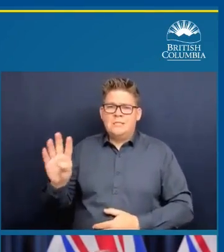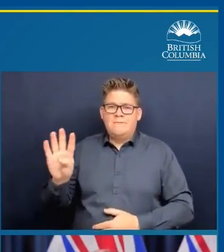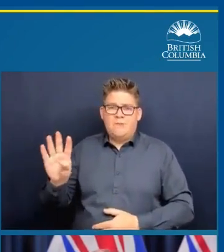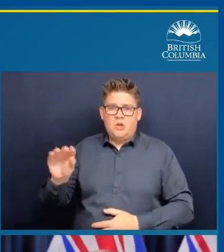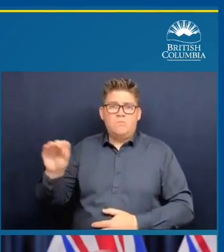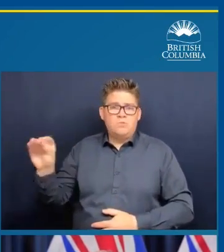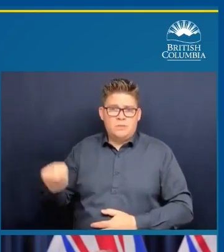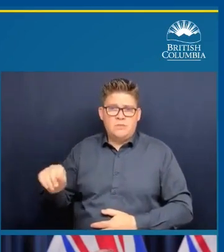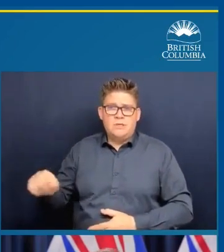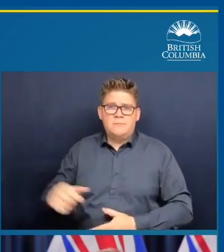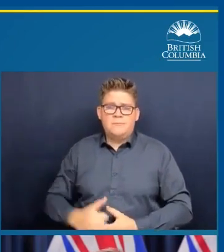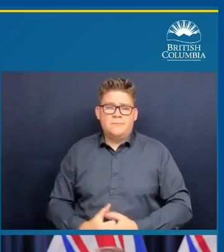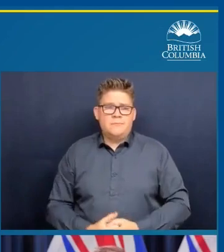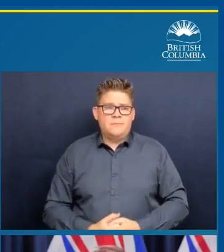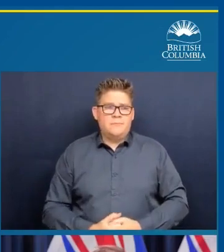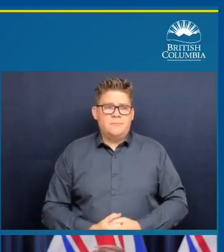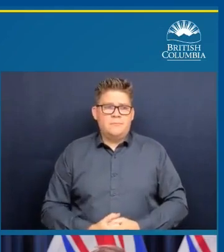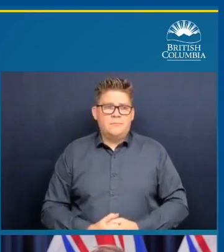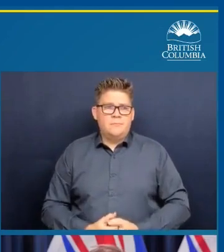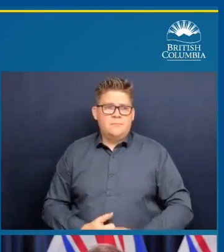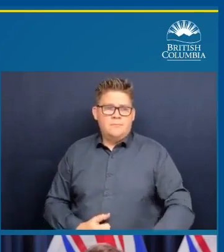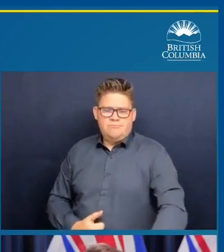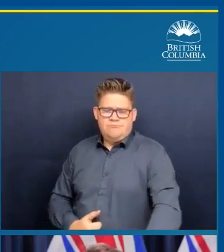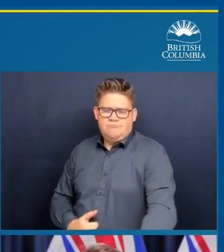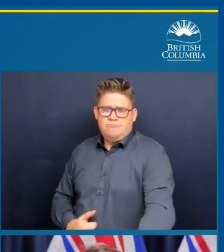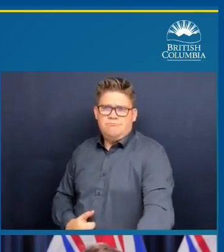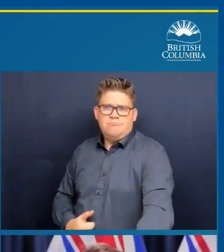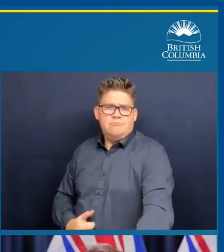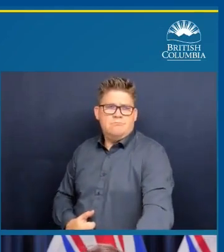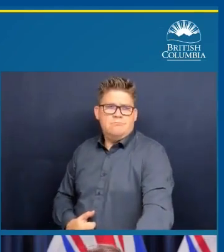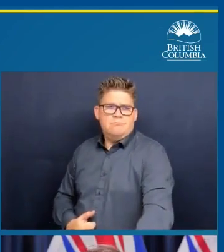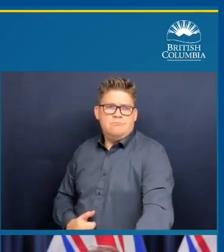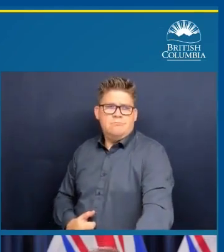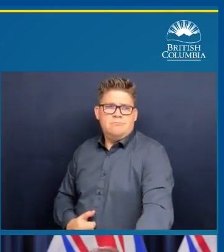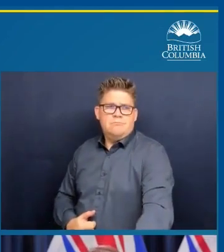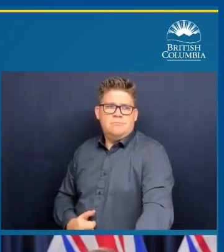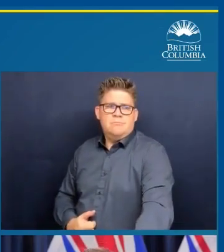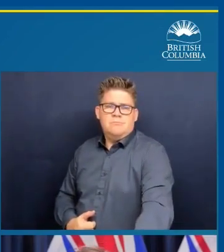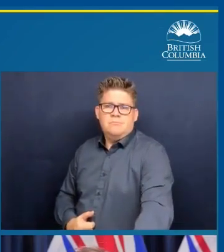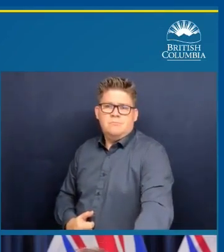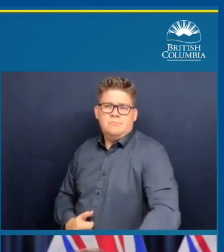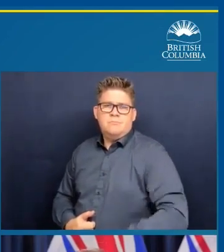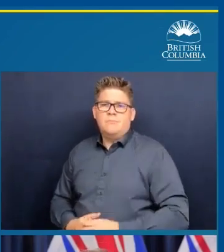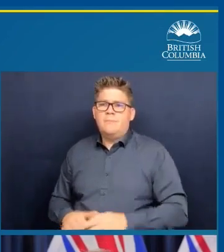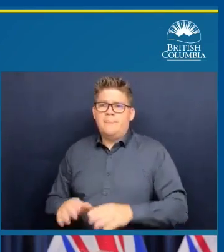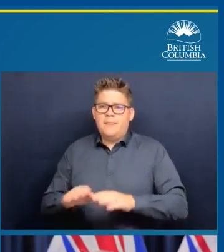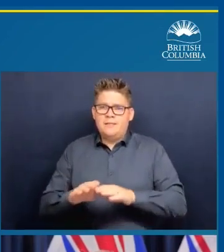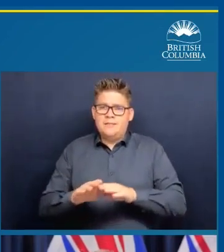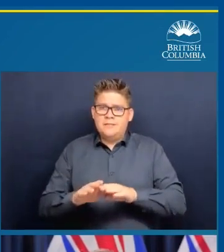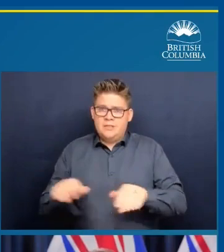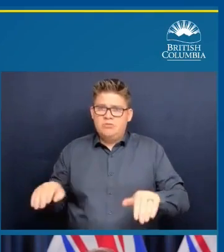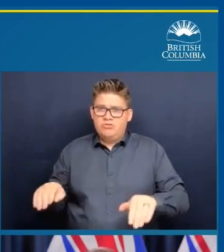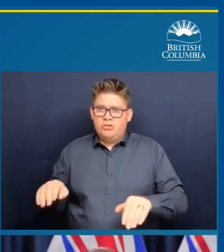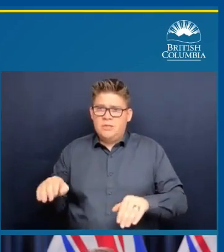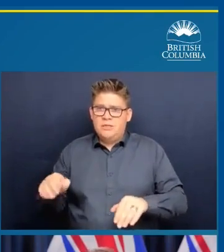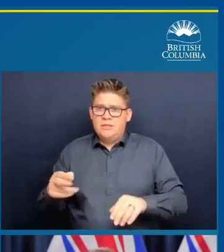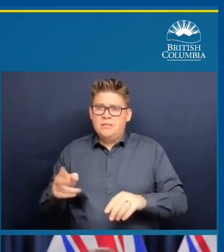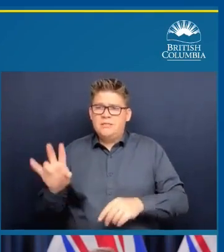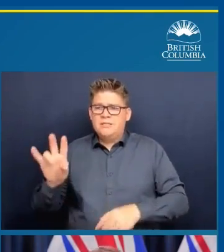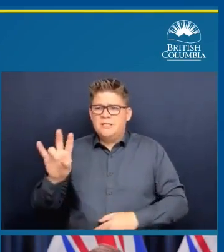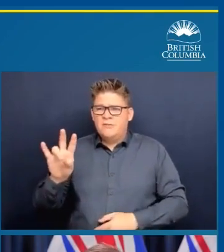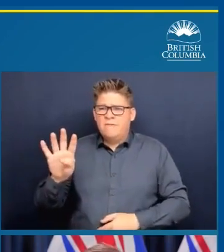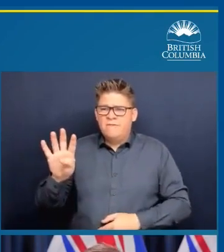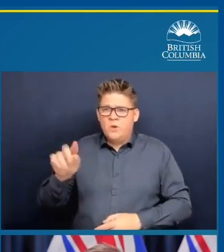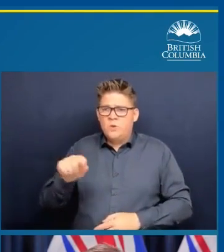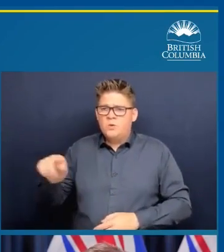our children's high acuity units, it's up slightly from 74 to 76 from yesterday to today, to give you a sense of